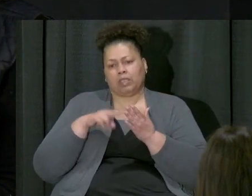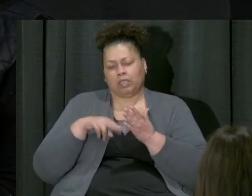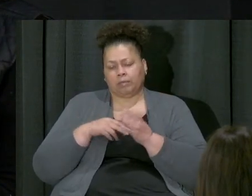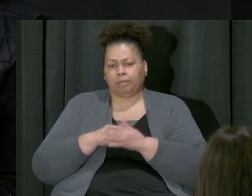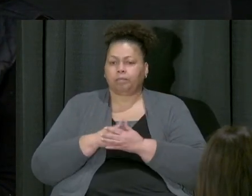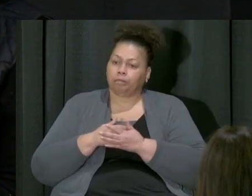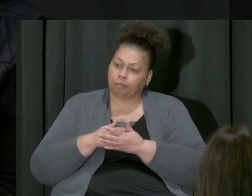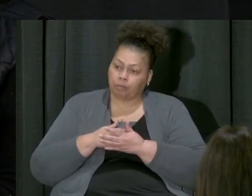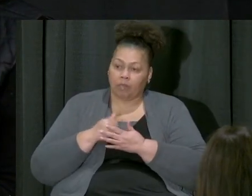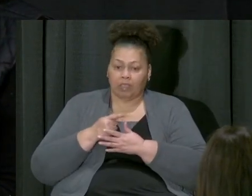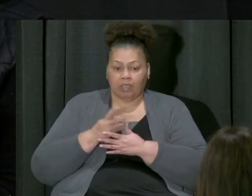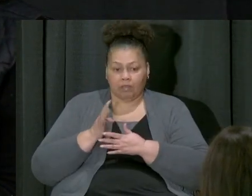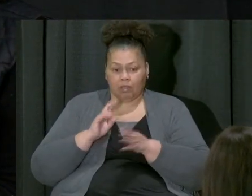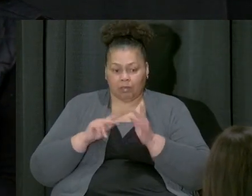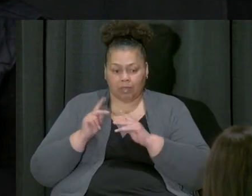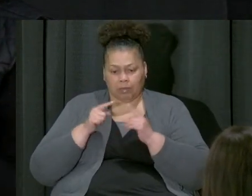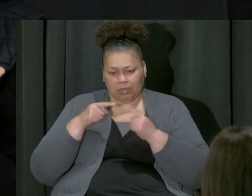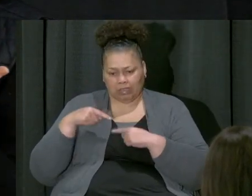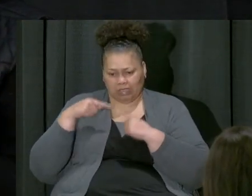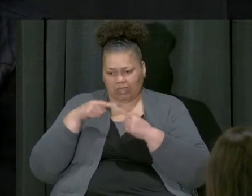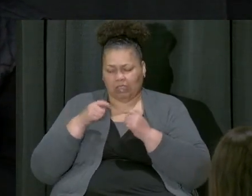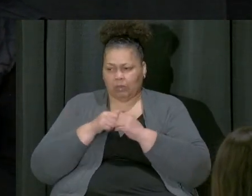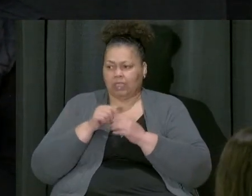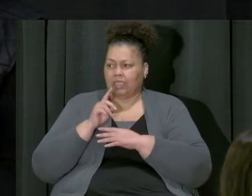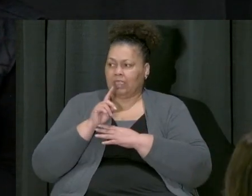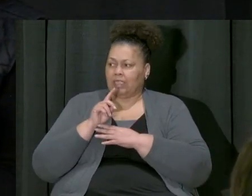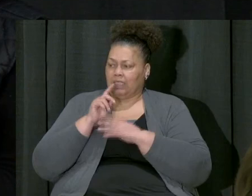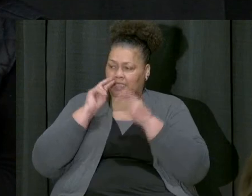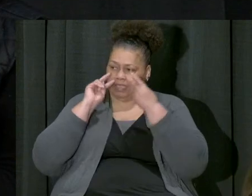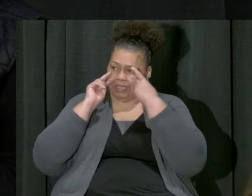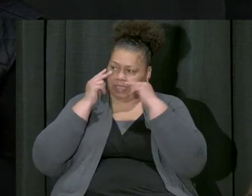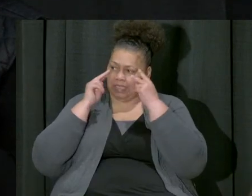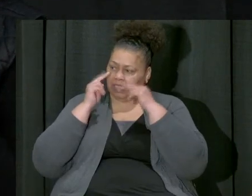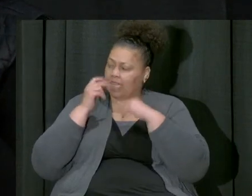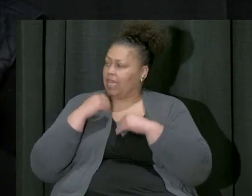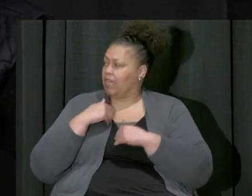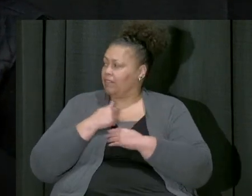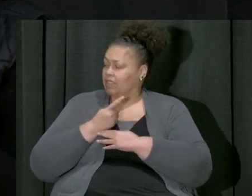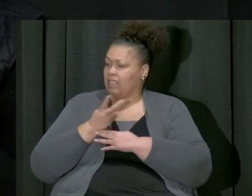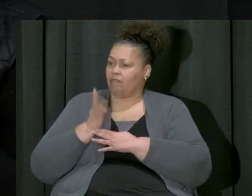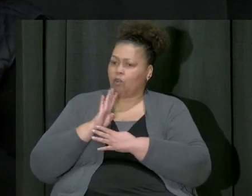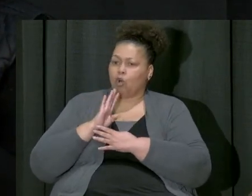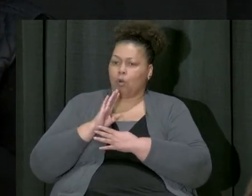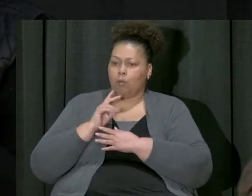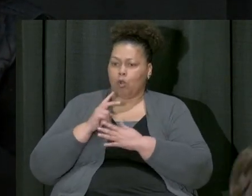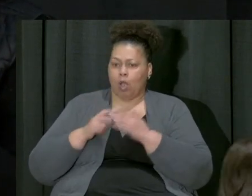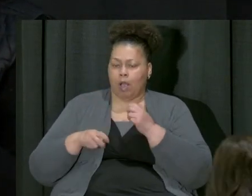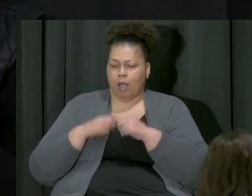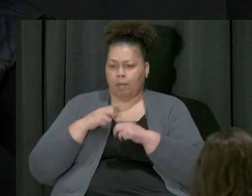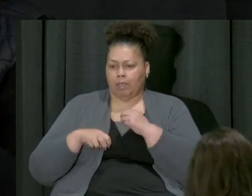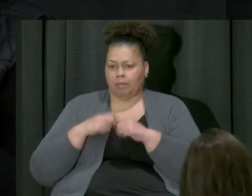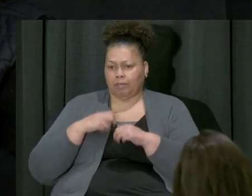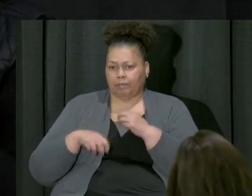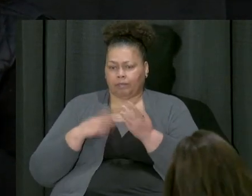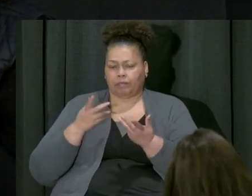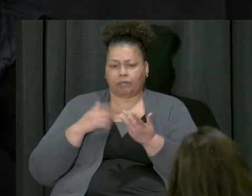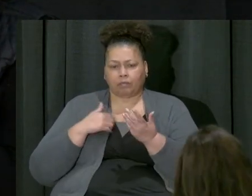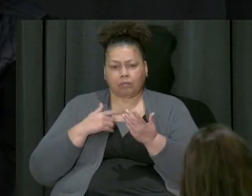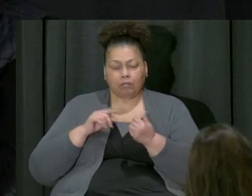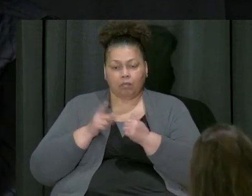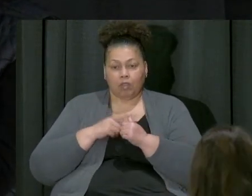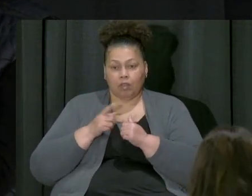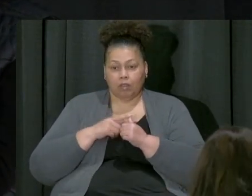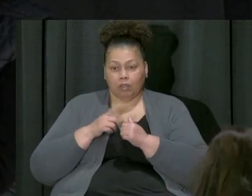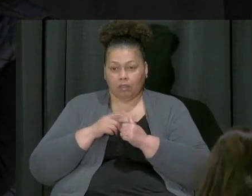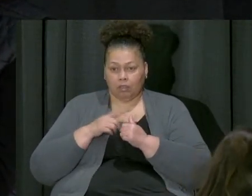Several people battling with dyslexia are encountering several problems. First of all, they have difficulties to see